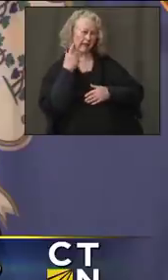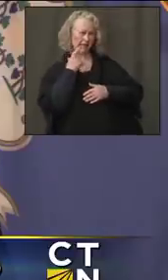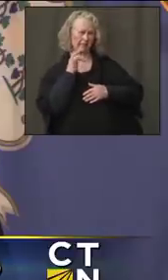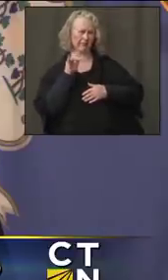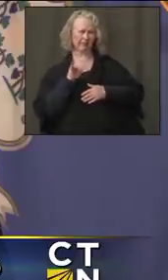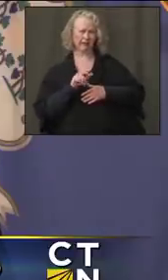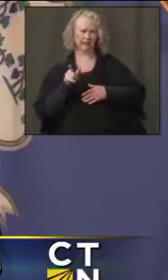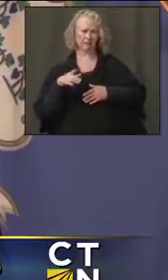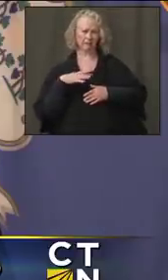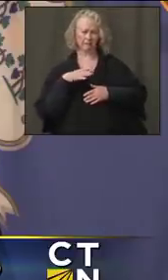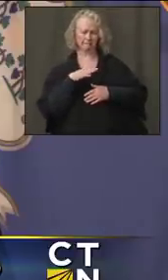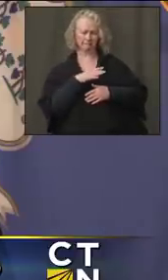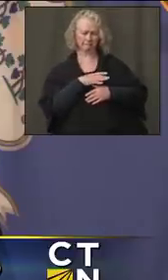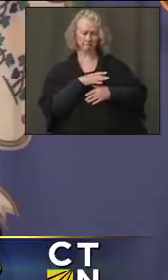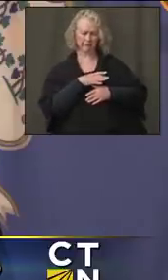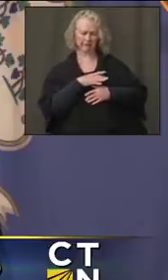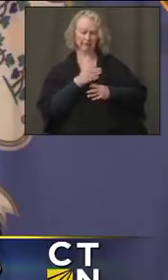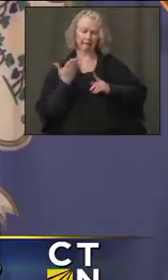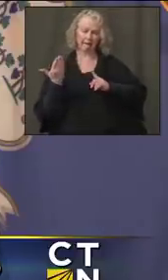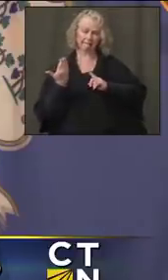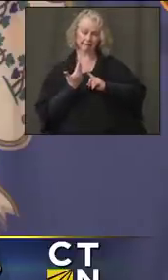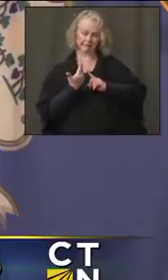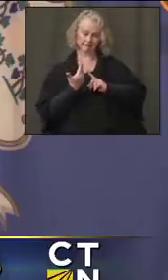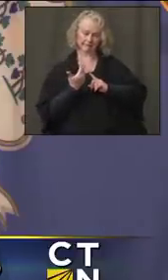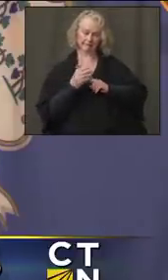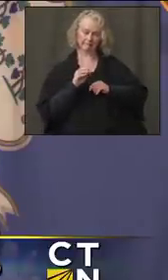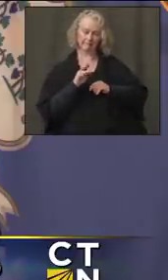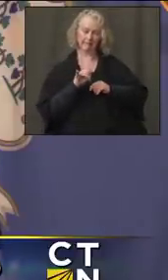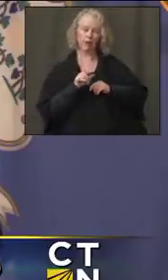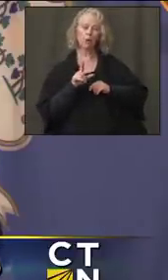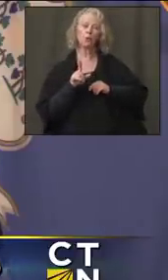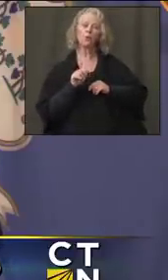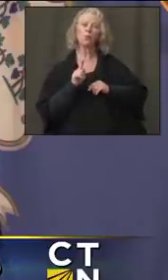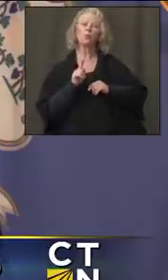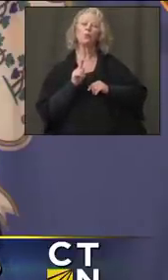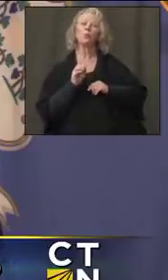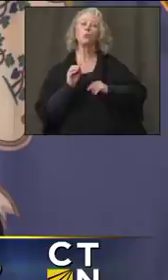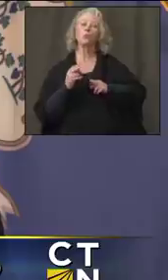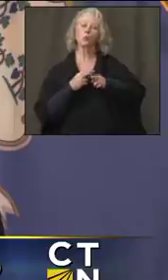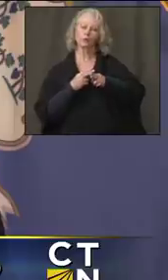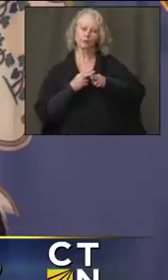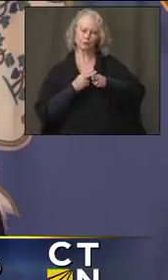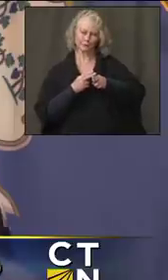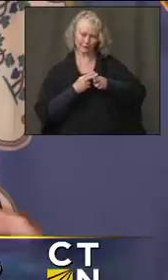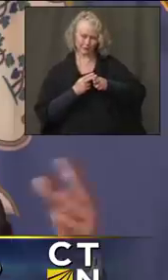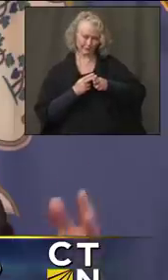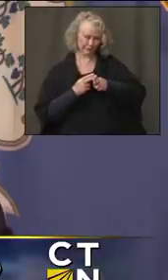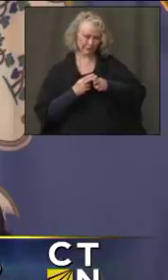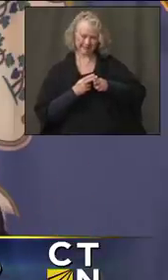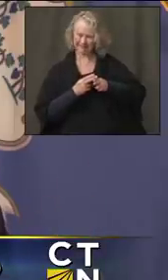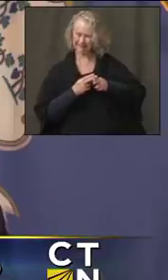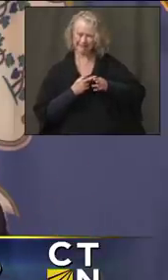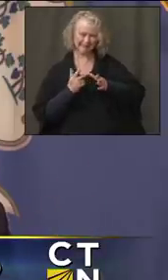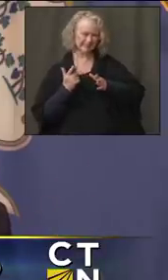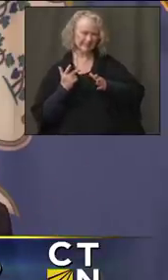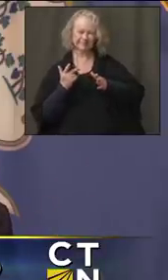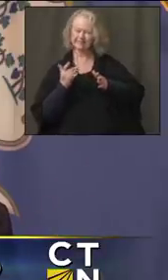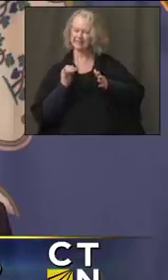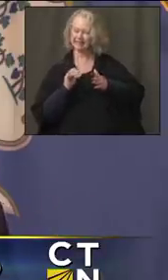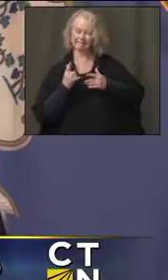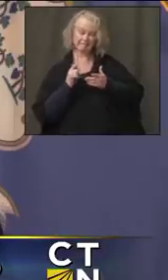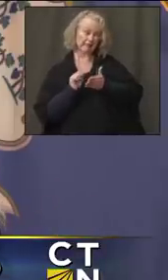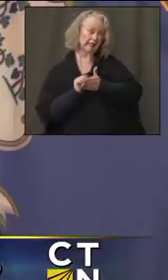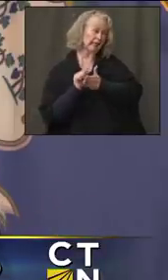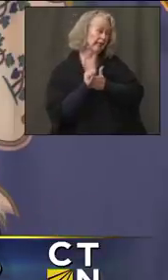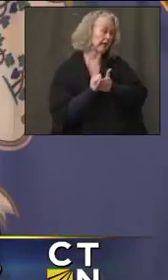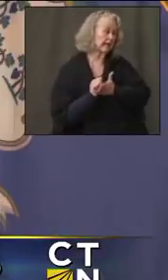committee convinced me that May 20th is too early for gyms. That even if you spread out the equipment, you clean it